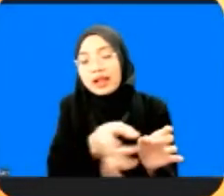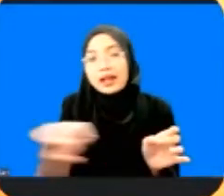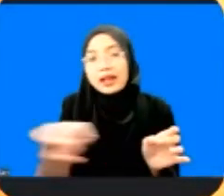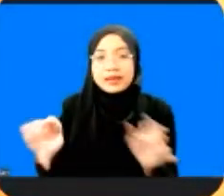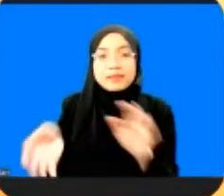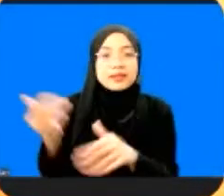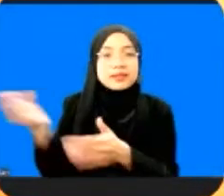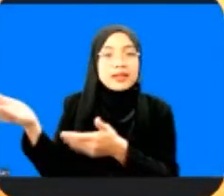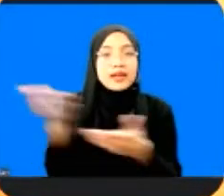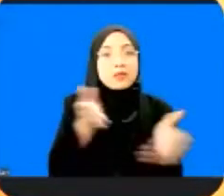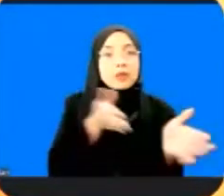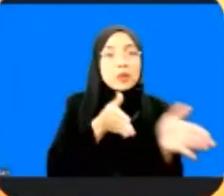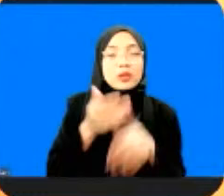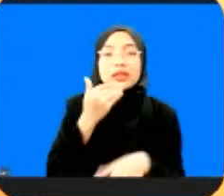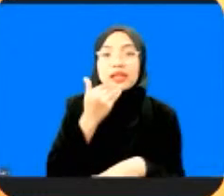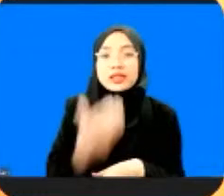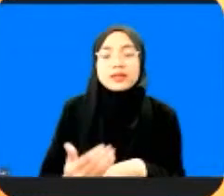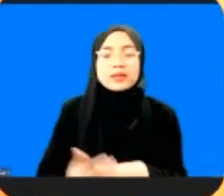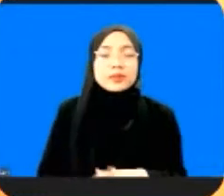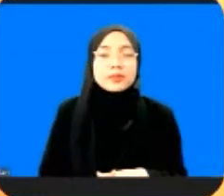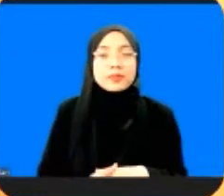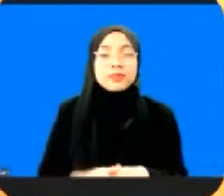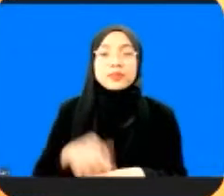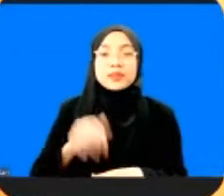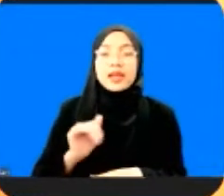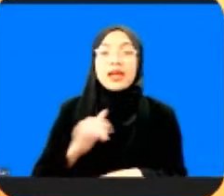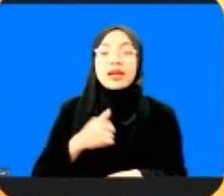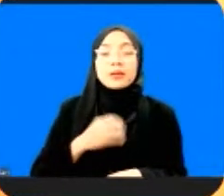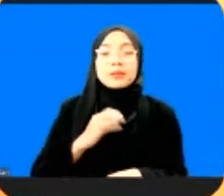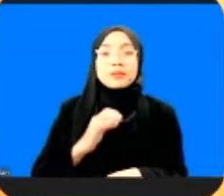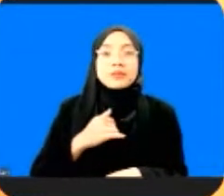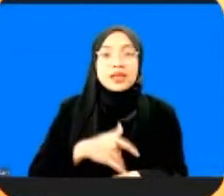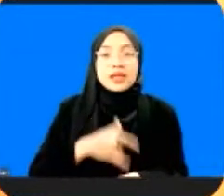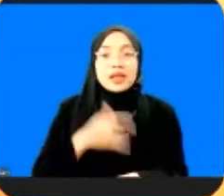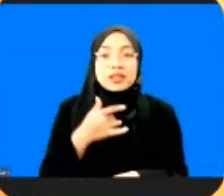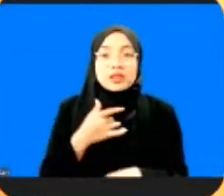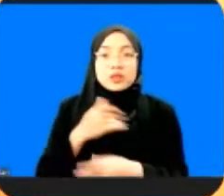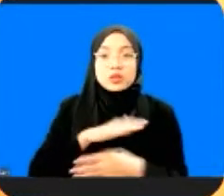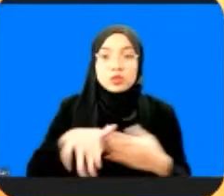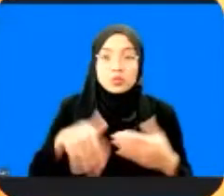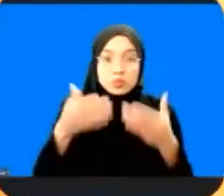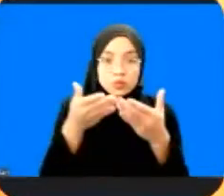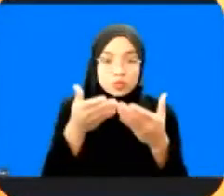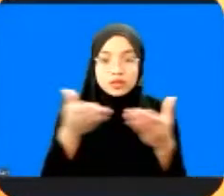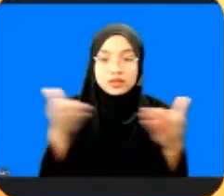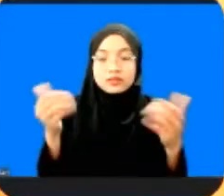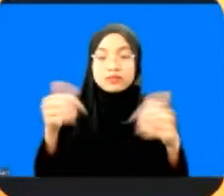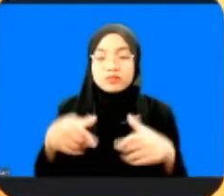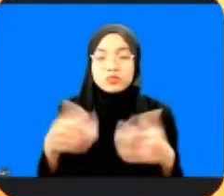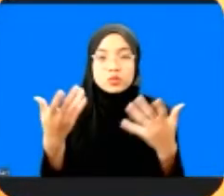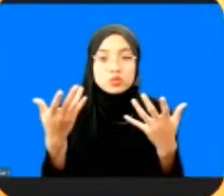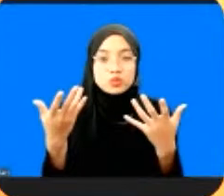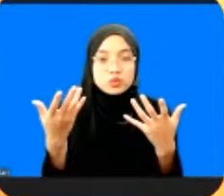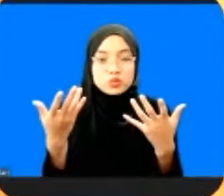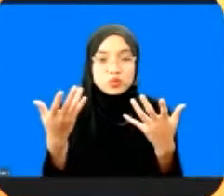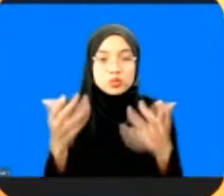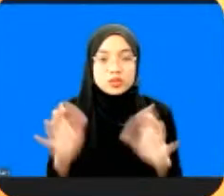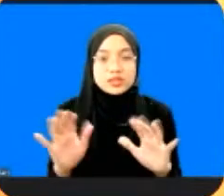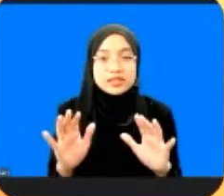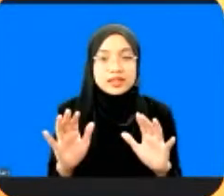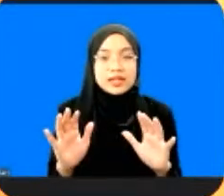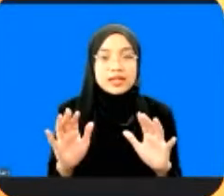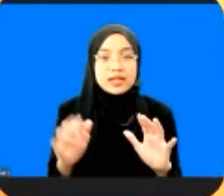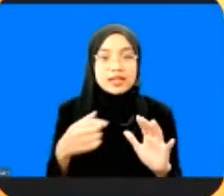I think we are coming to the key questions of our sessions, like either public policy or